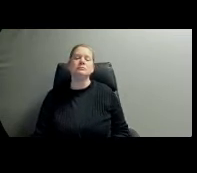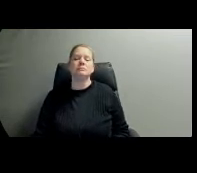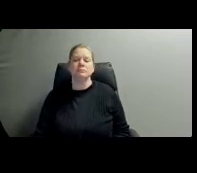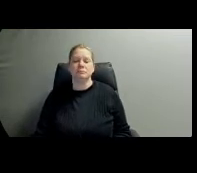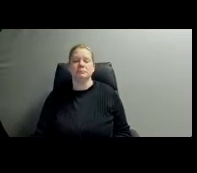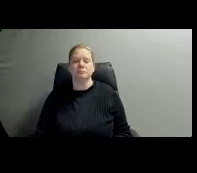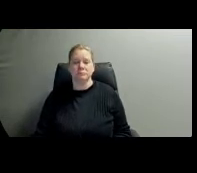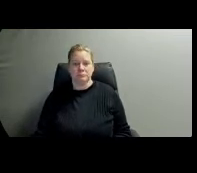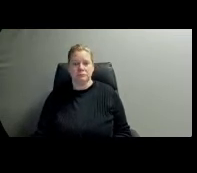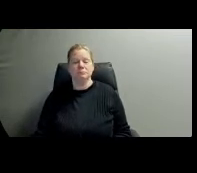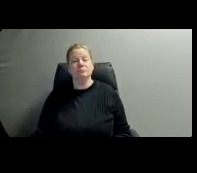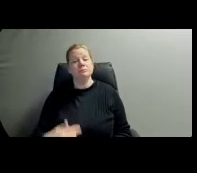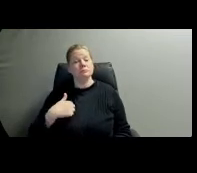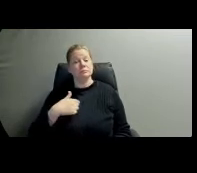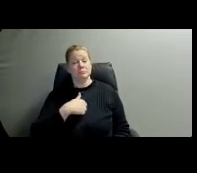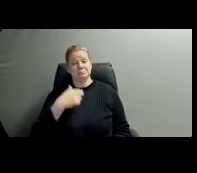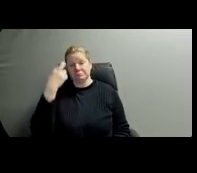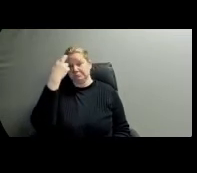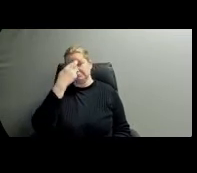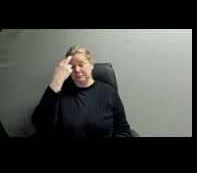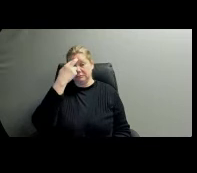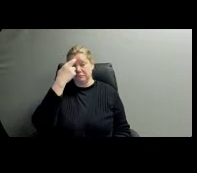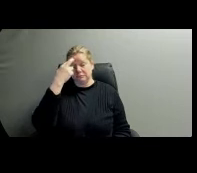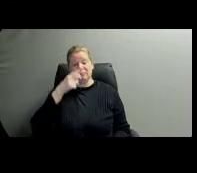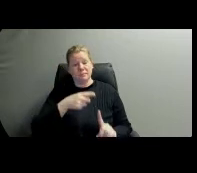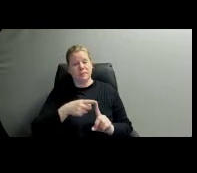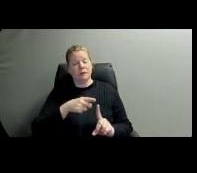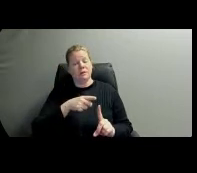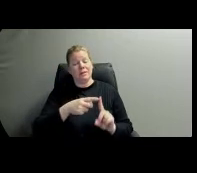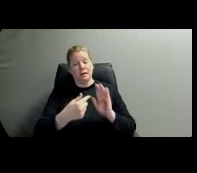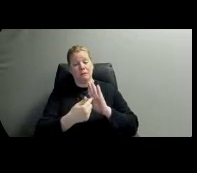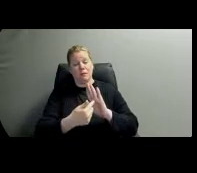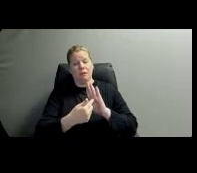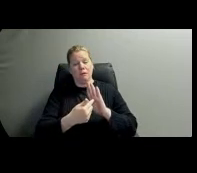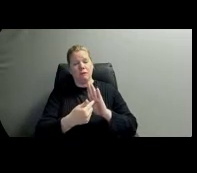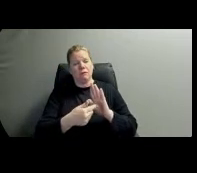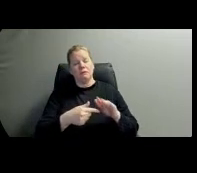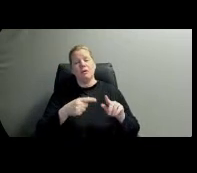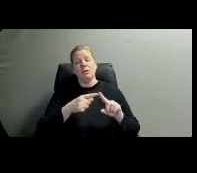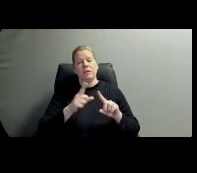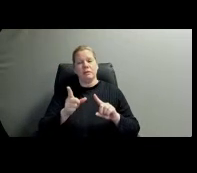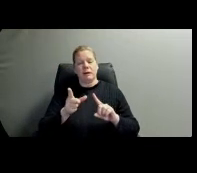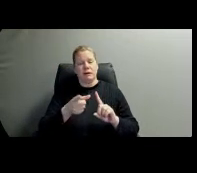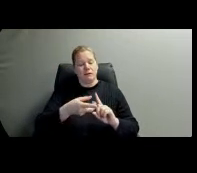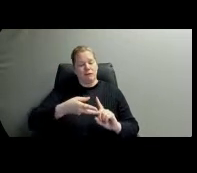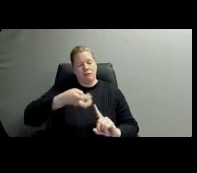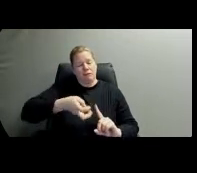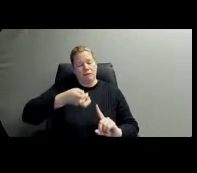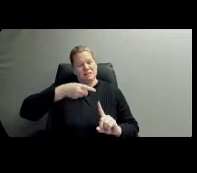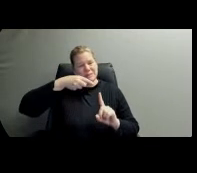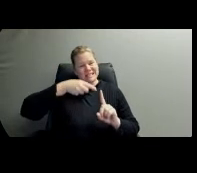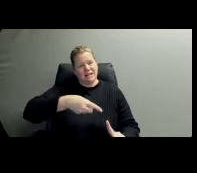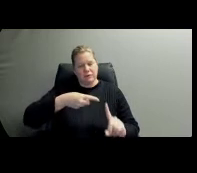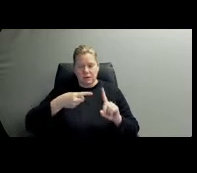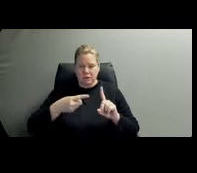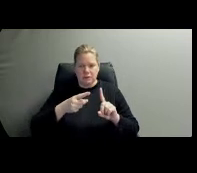model tend to capture some very specific data. So there are times when, we see that if there is a very